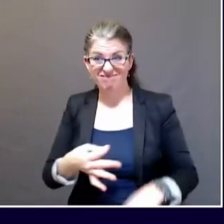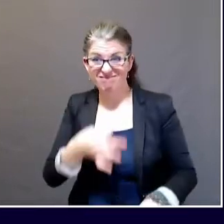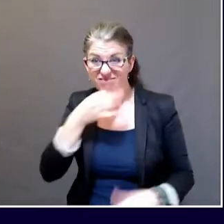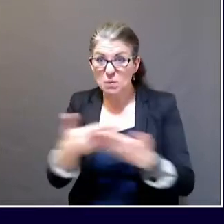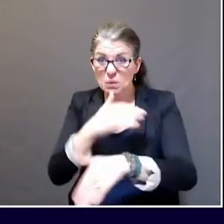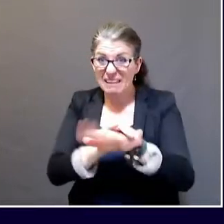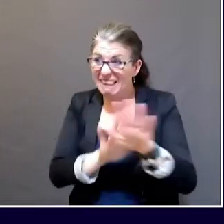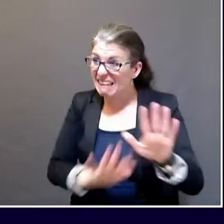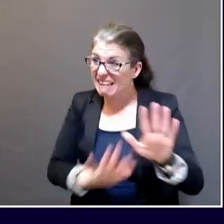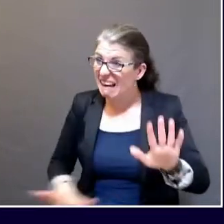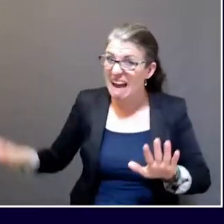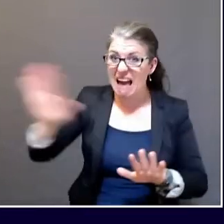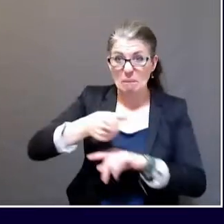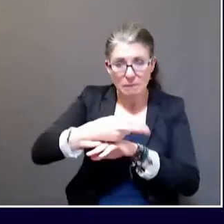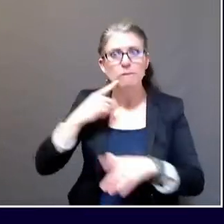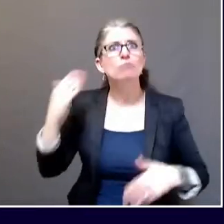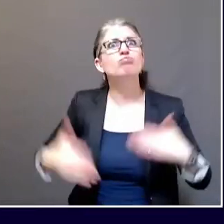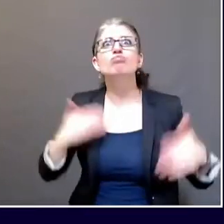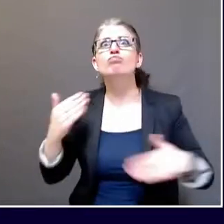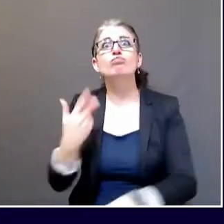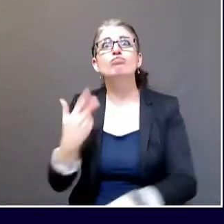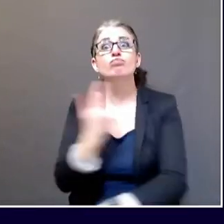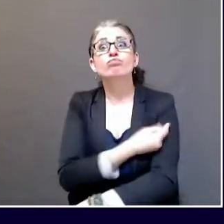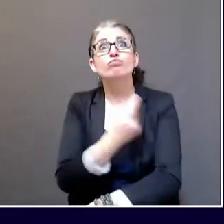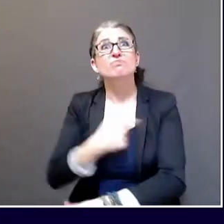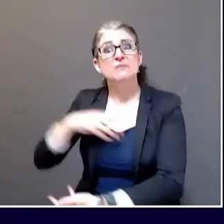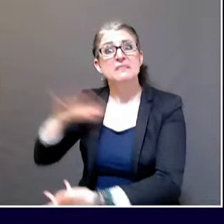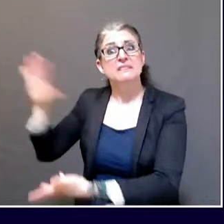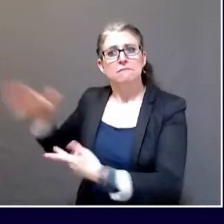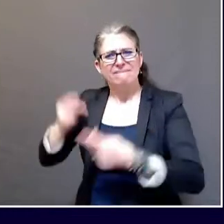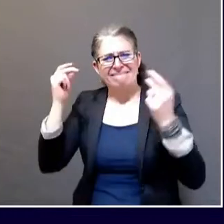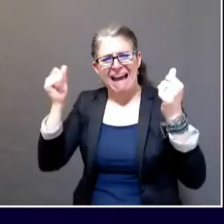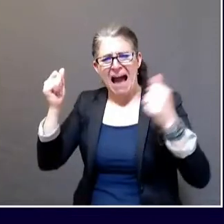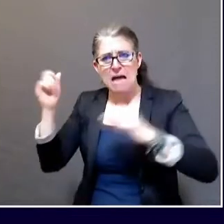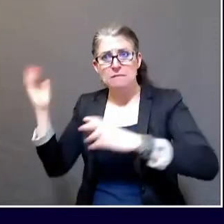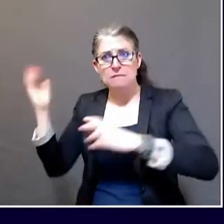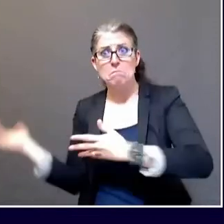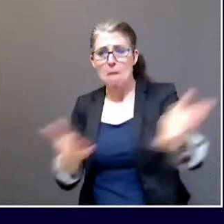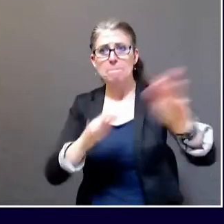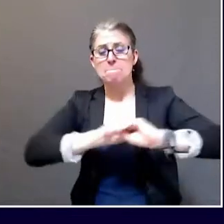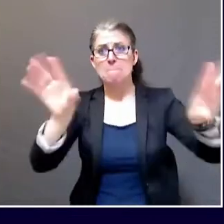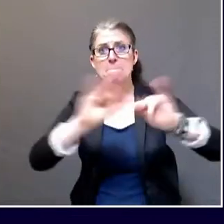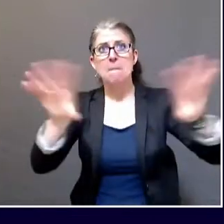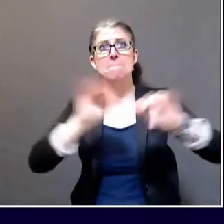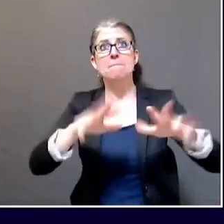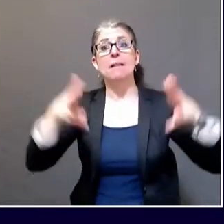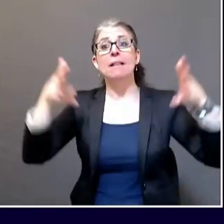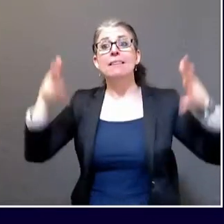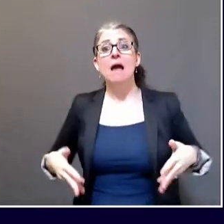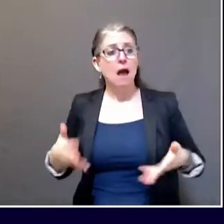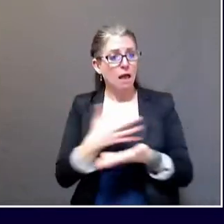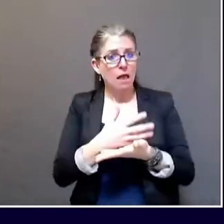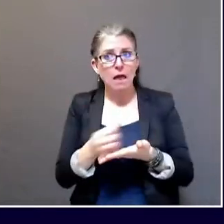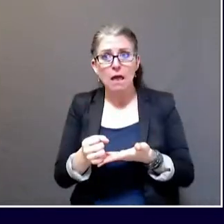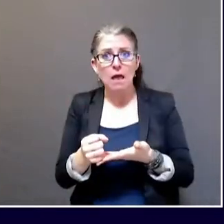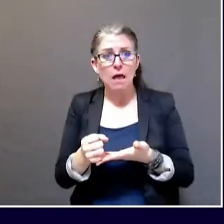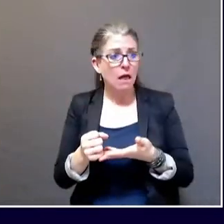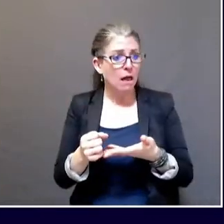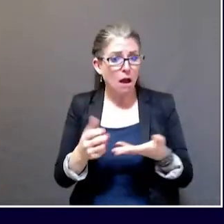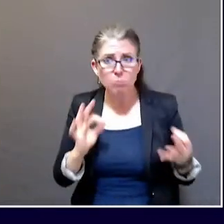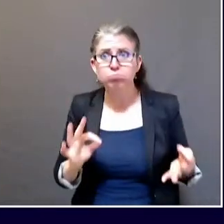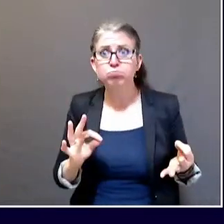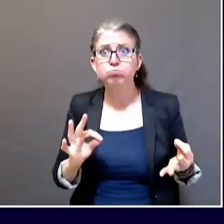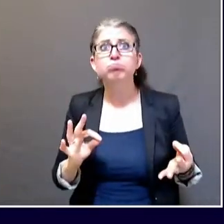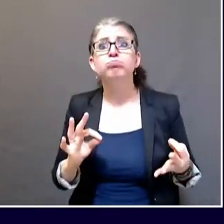people quickly and we get those shots into arms as efficiently as possible. And that sometimes means making sure that all the available people who